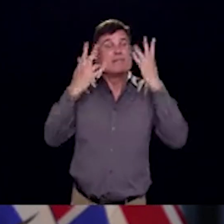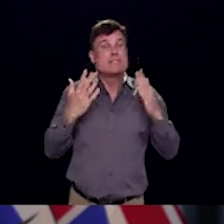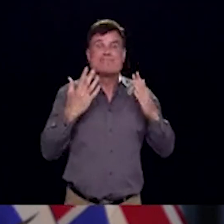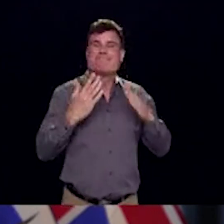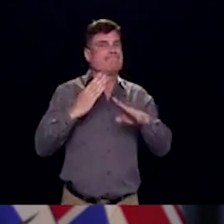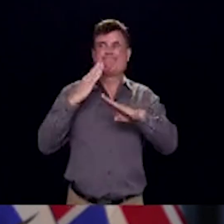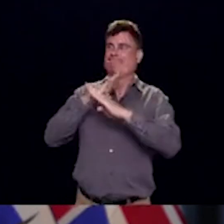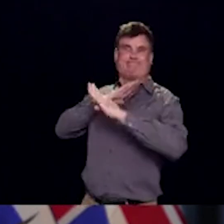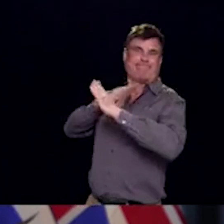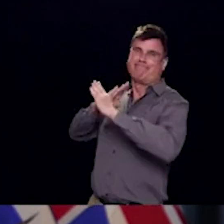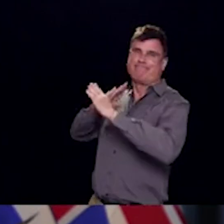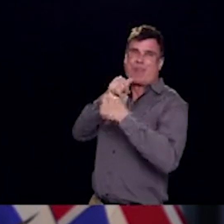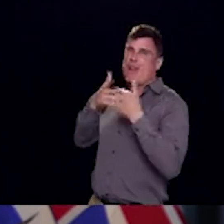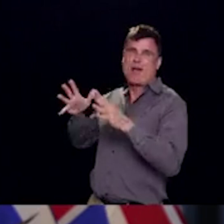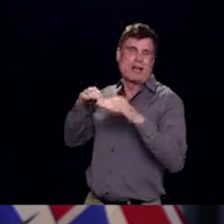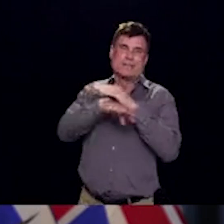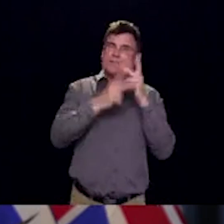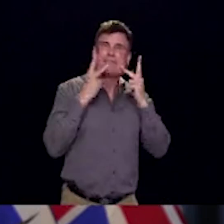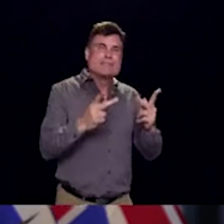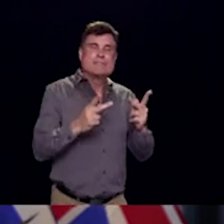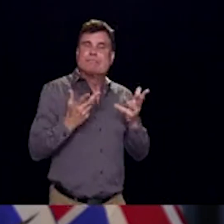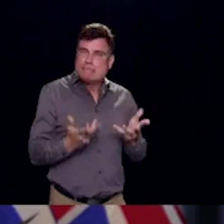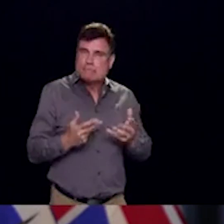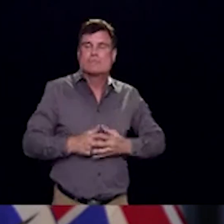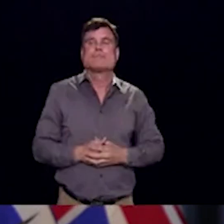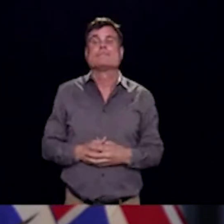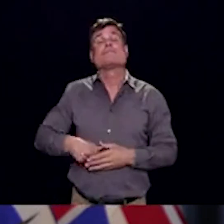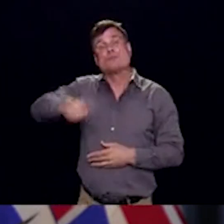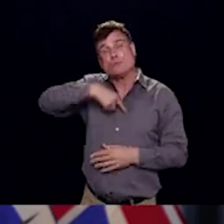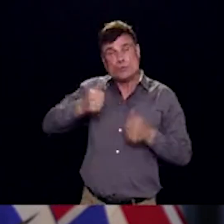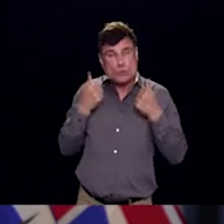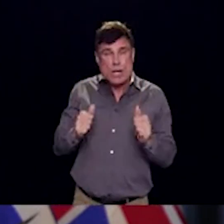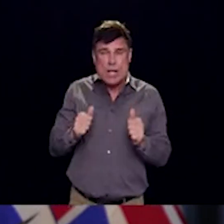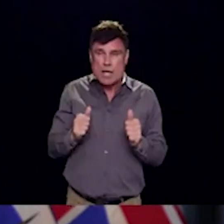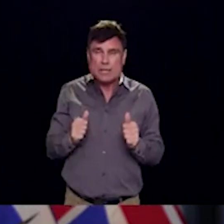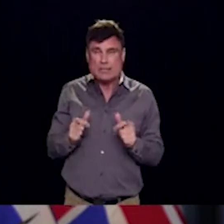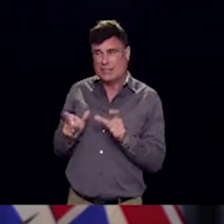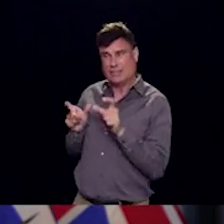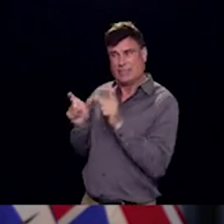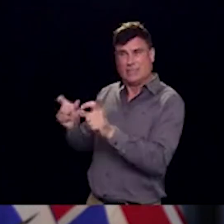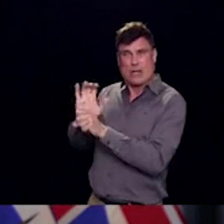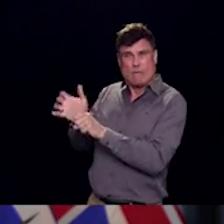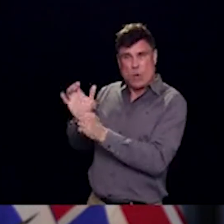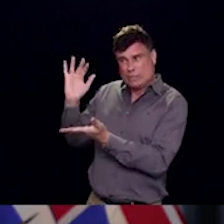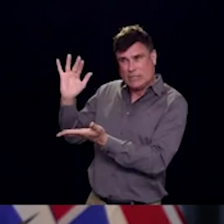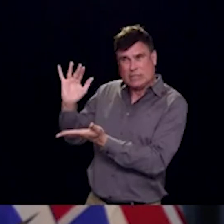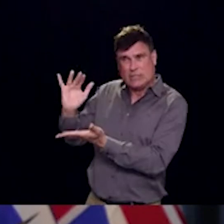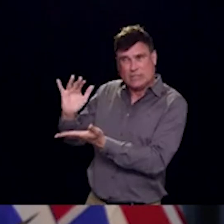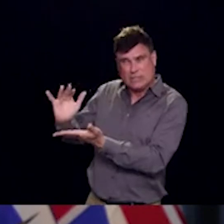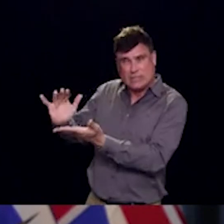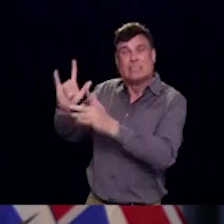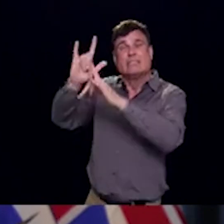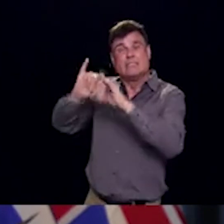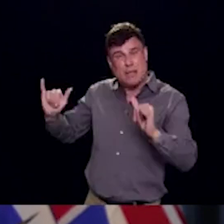province. Despite our efforts, families have lost mothers, fathers, grandparents, and